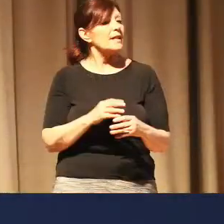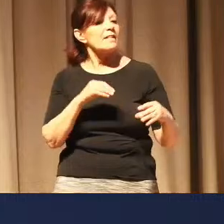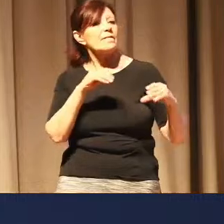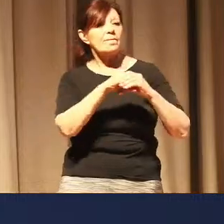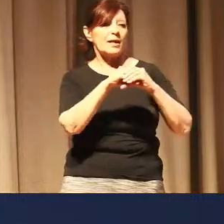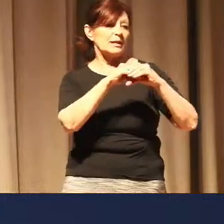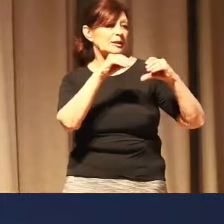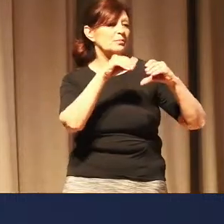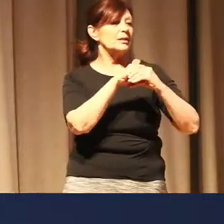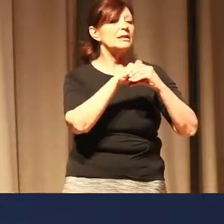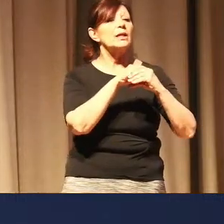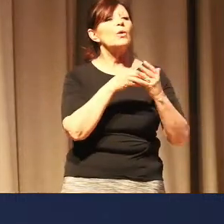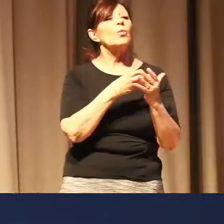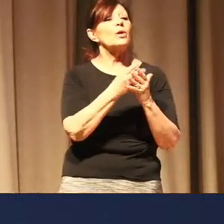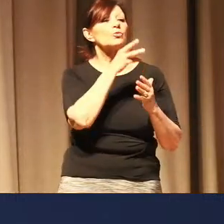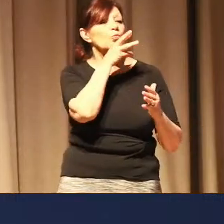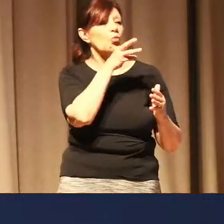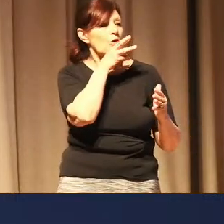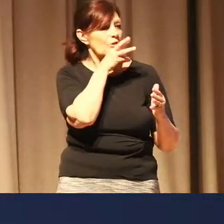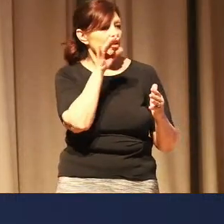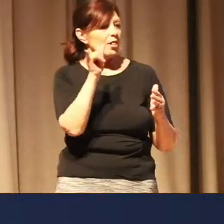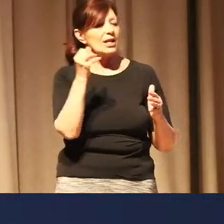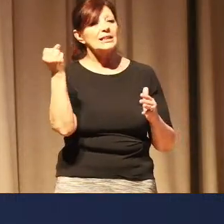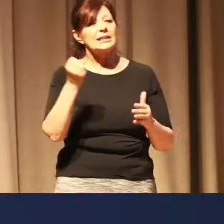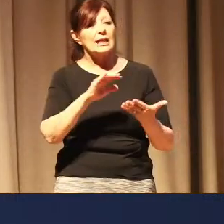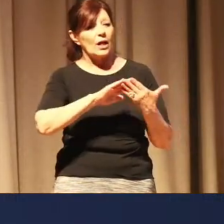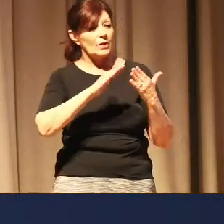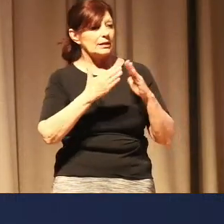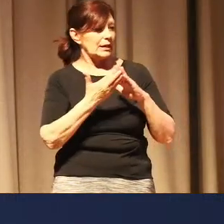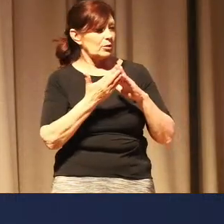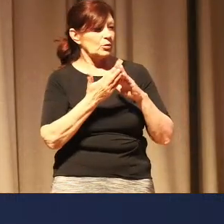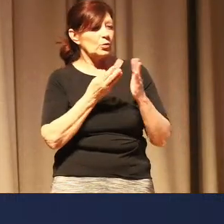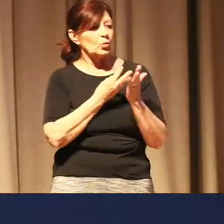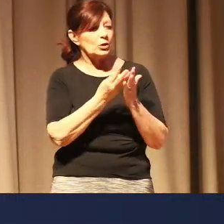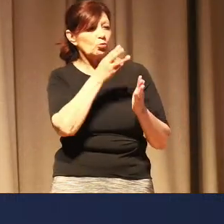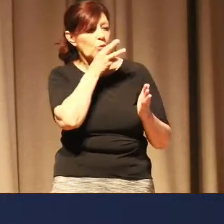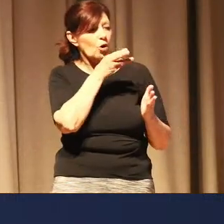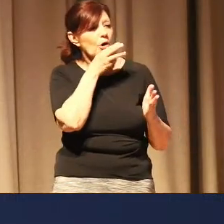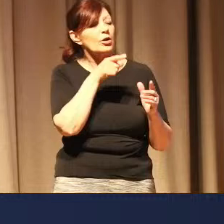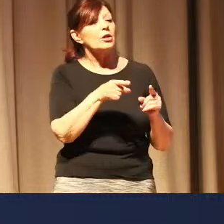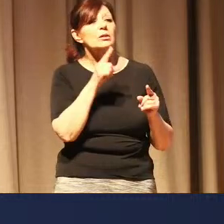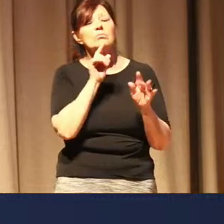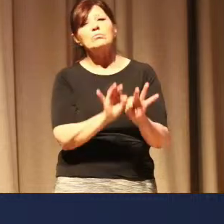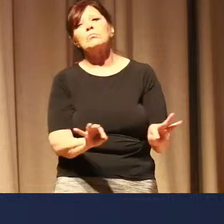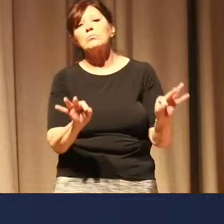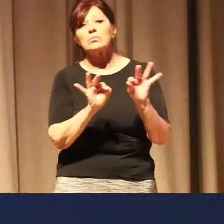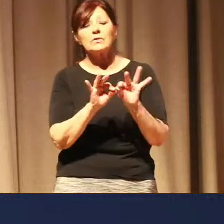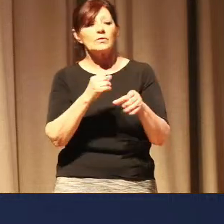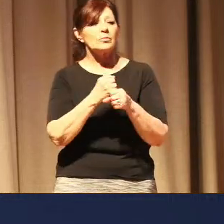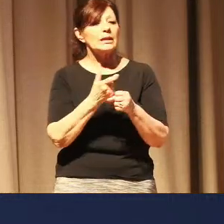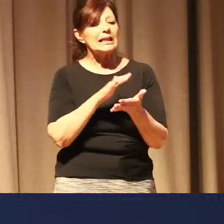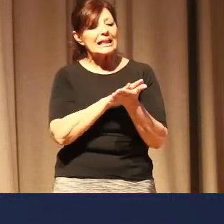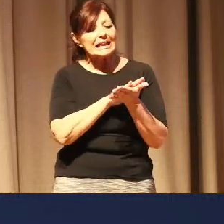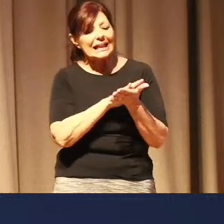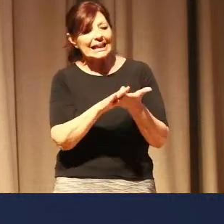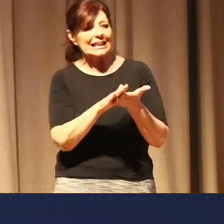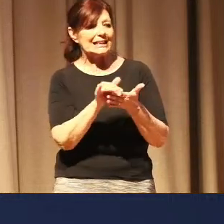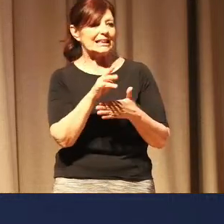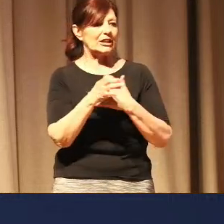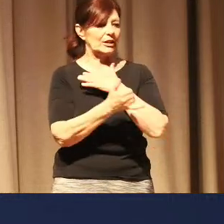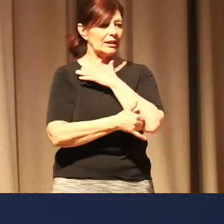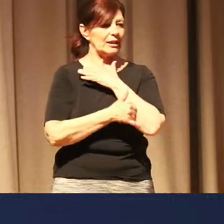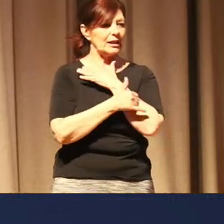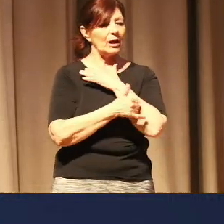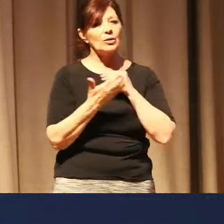Investments in wastewater treatment facilities, such as the Southtown's Advanced Wastewater Treatment Plant, are essential for creating a cleaner Erie County in the